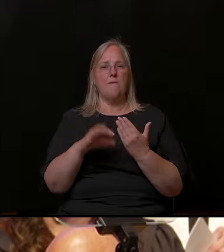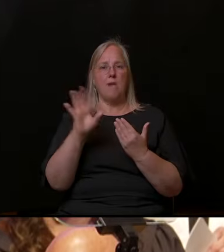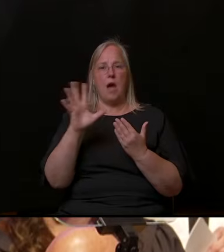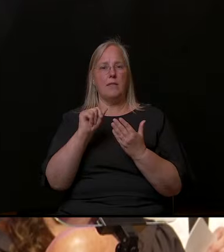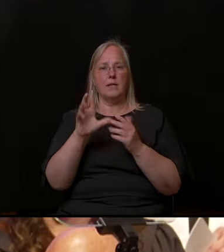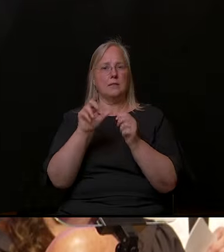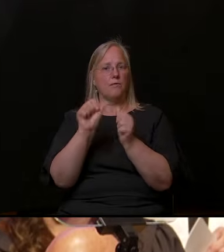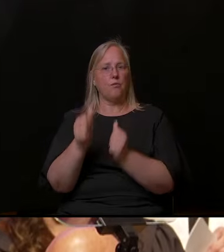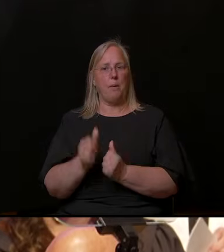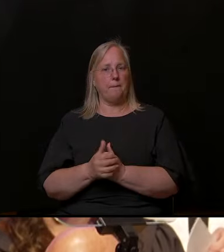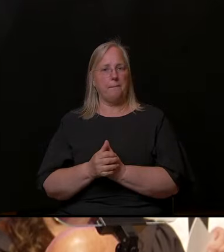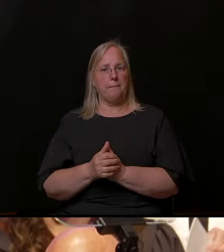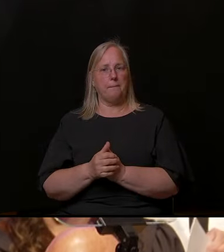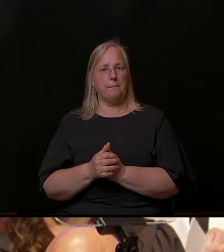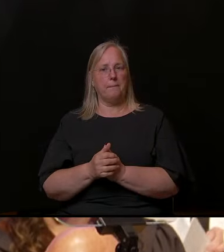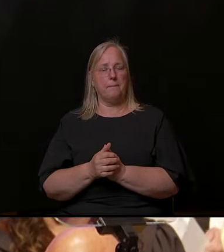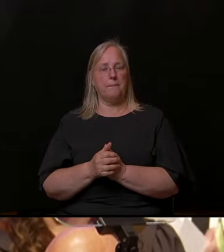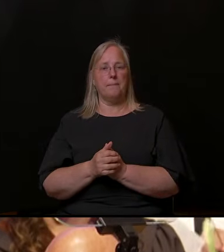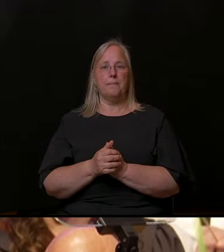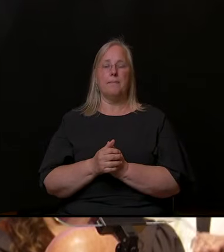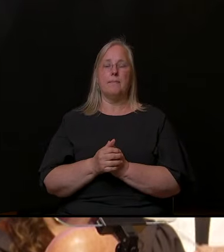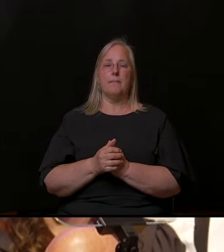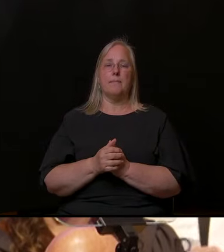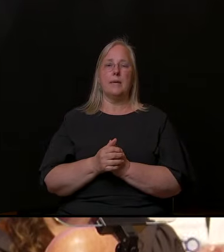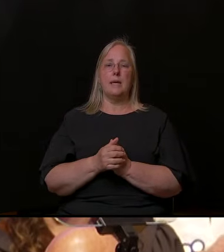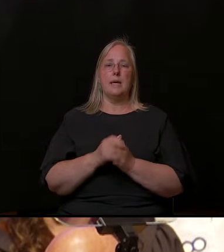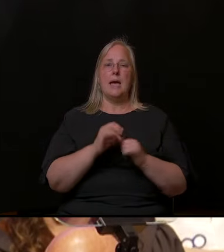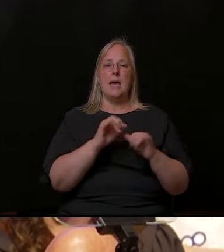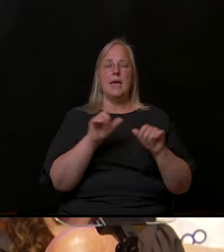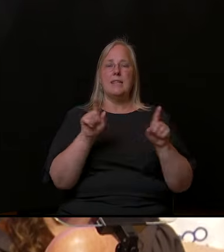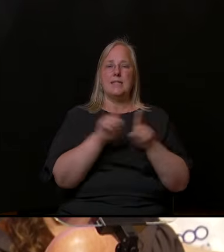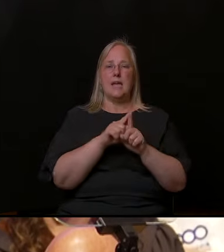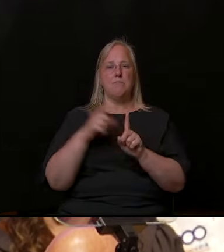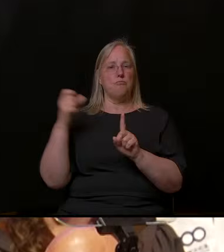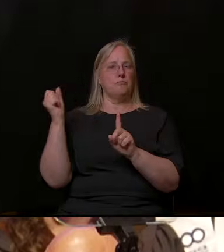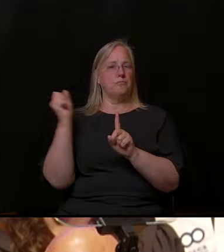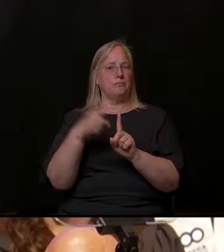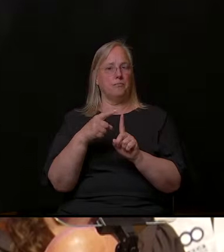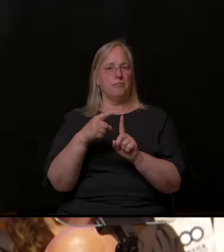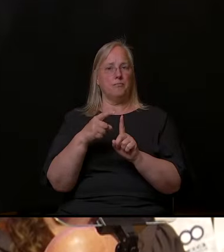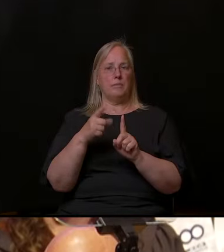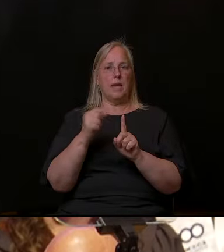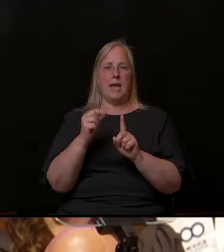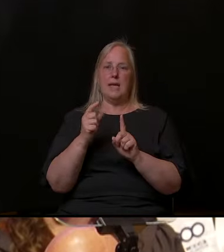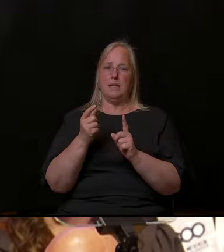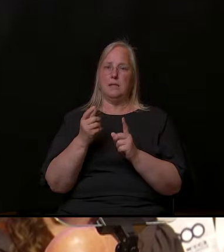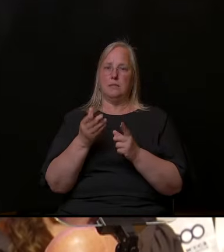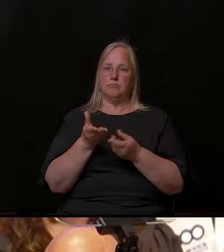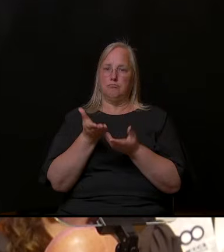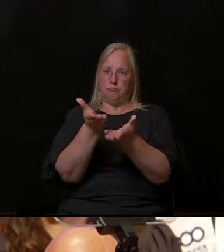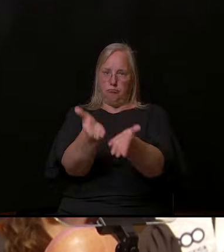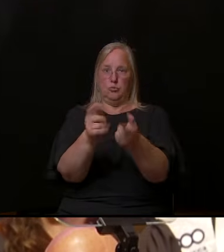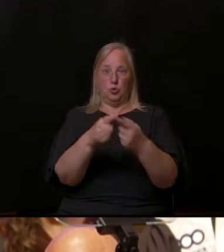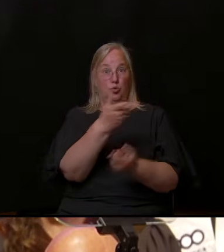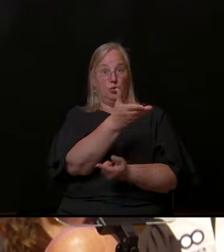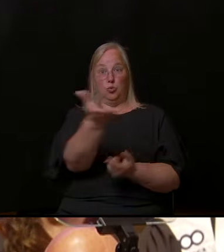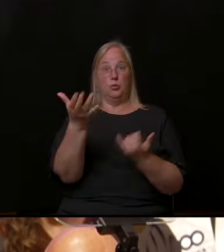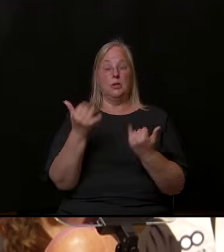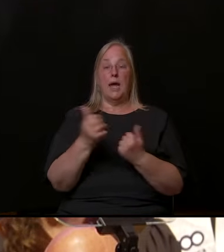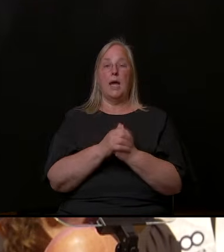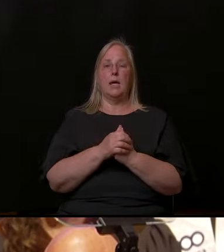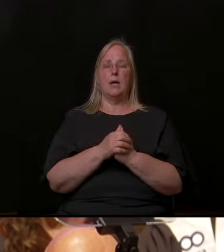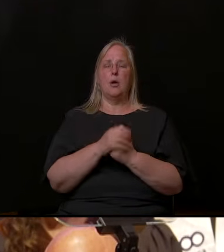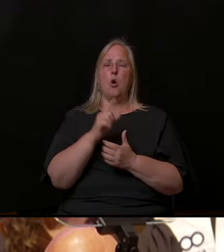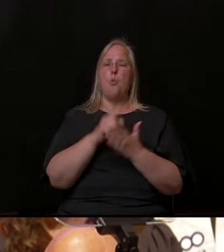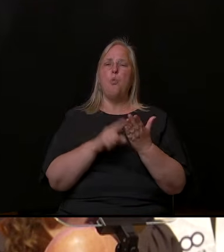form. The same provocation is being put to you today. What should